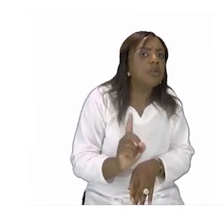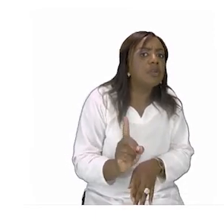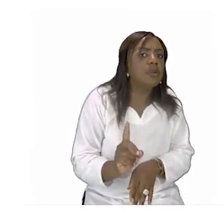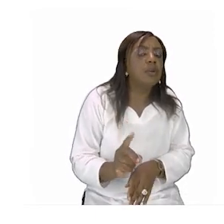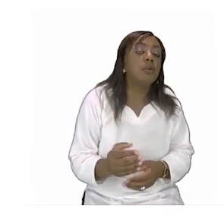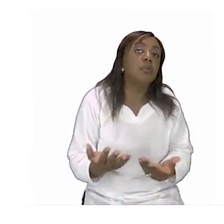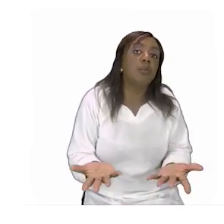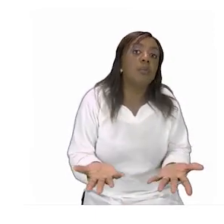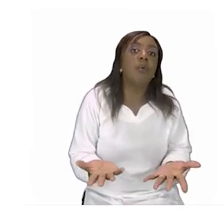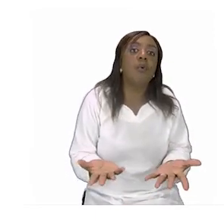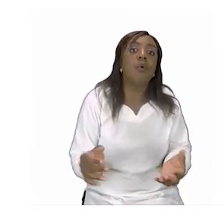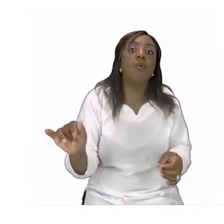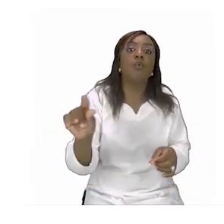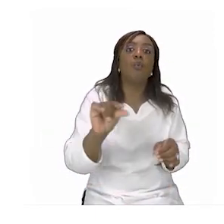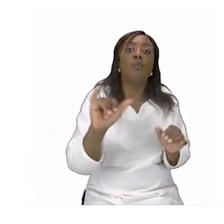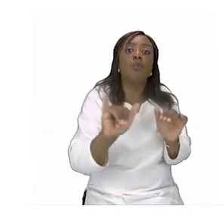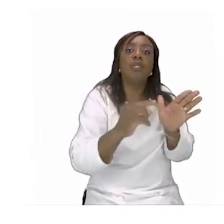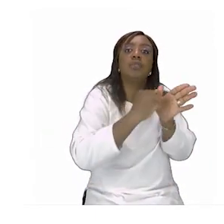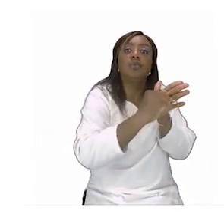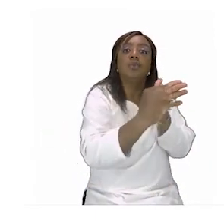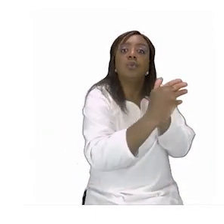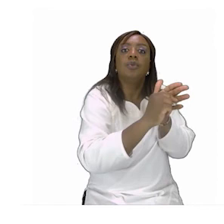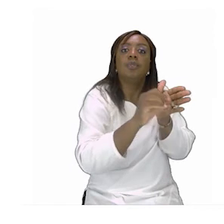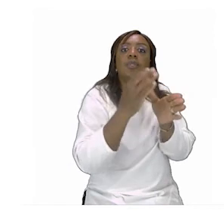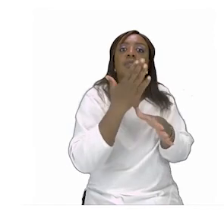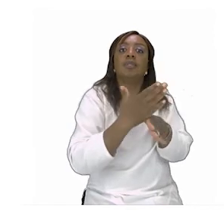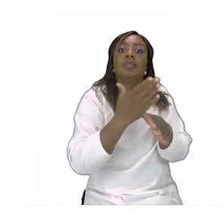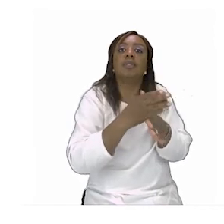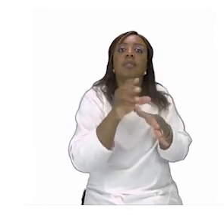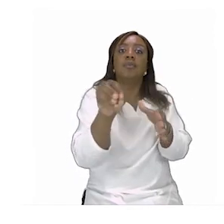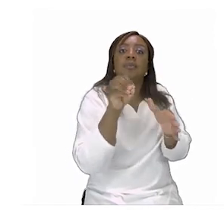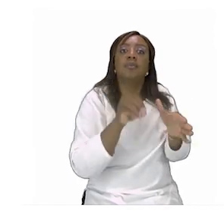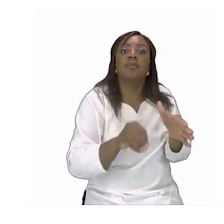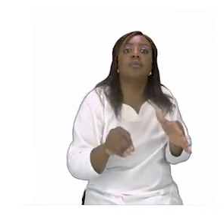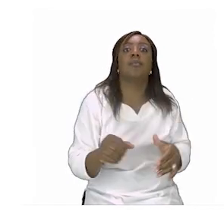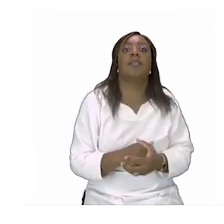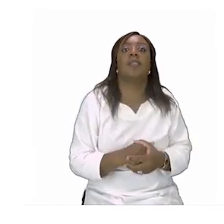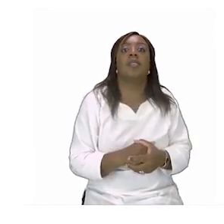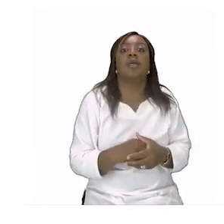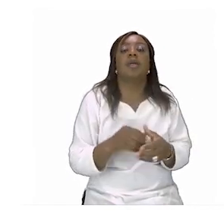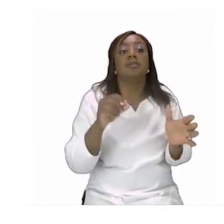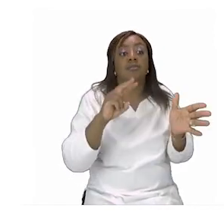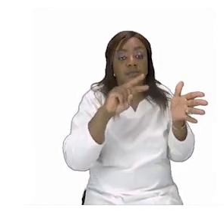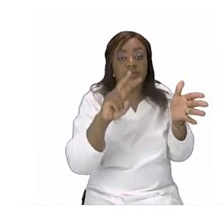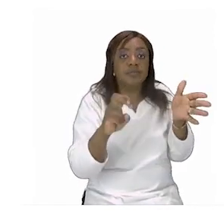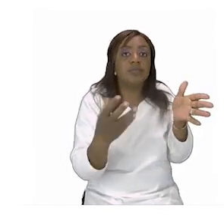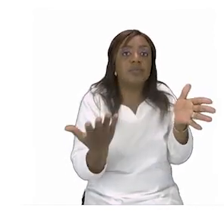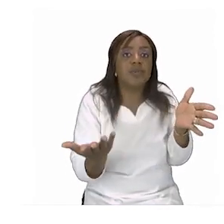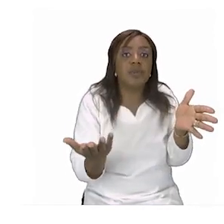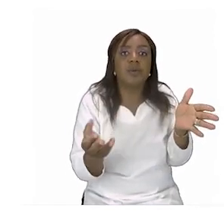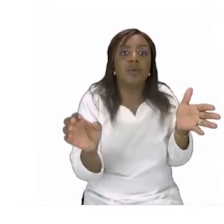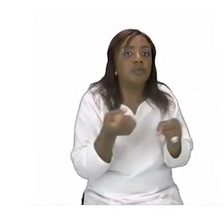word would best describe what's happening to complete the sentence? We cannot